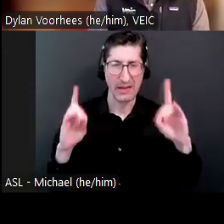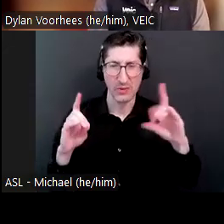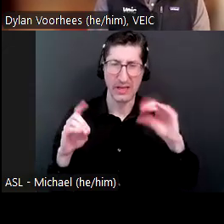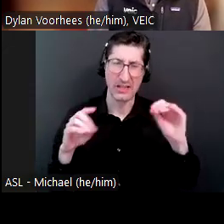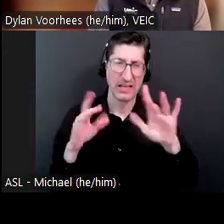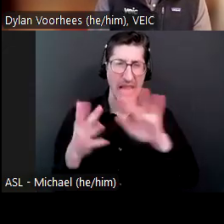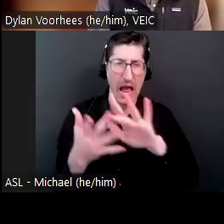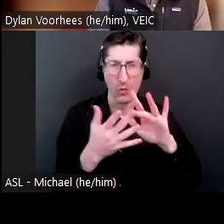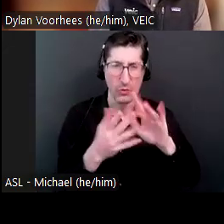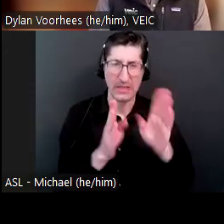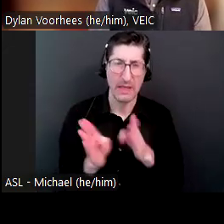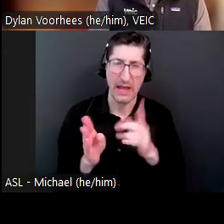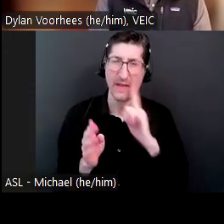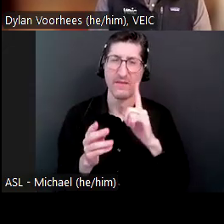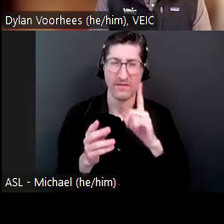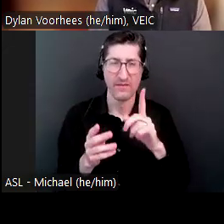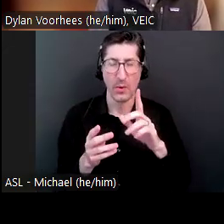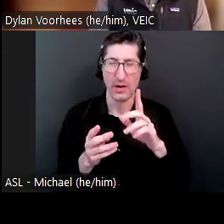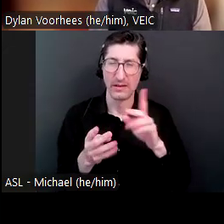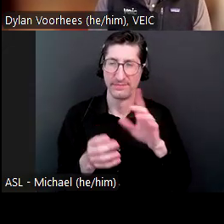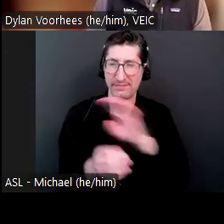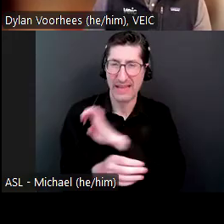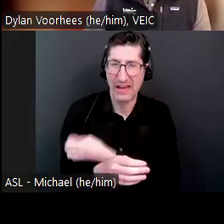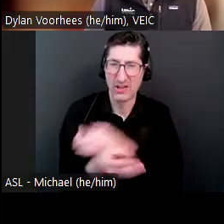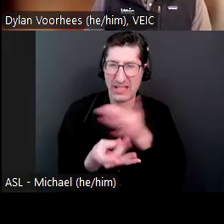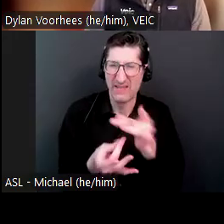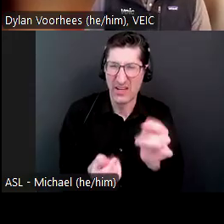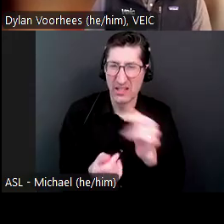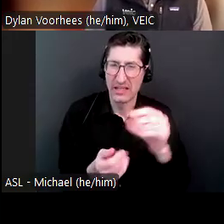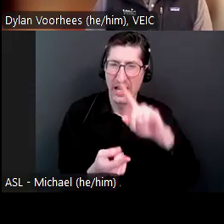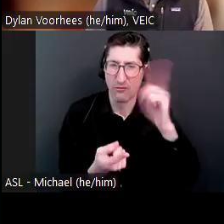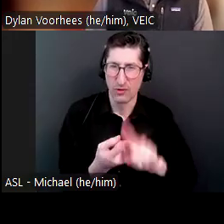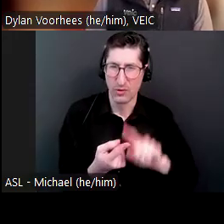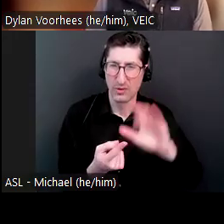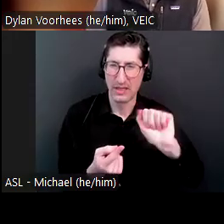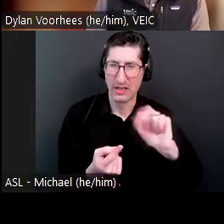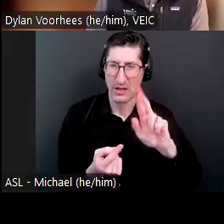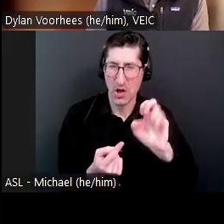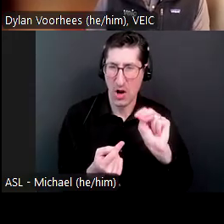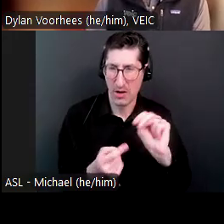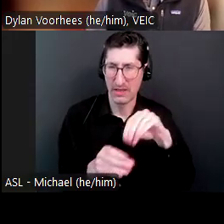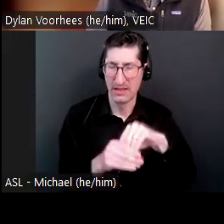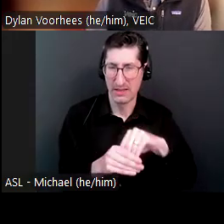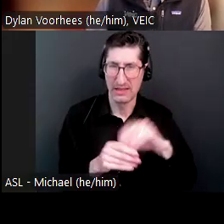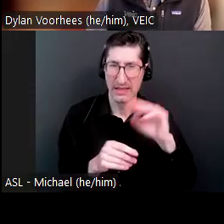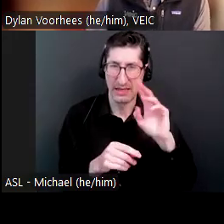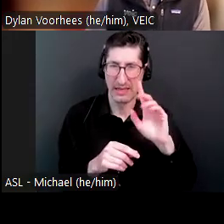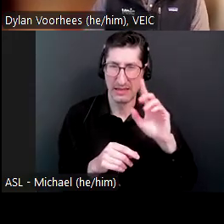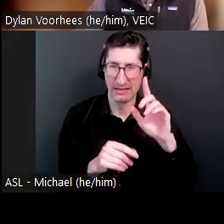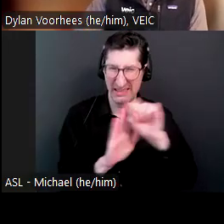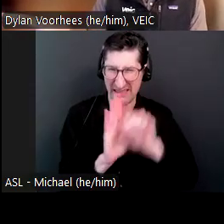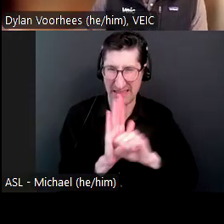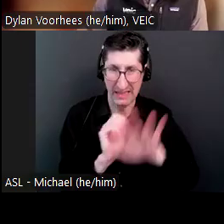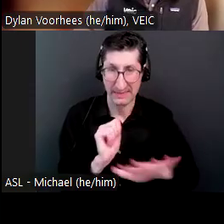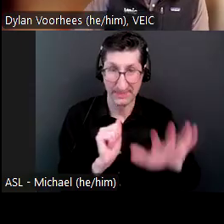energy efficiency and decarbonization in the Commonwealth. And that marketing, education, and outreach could